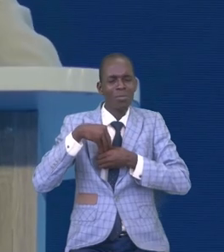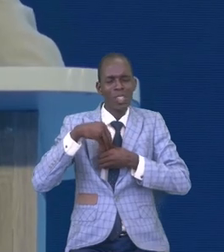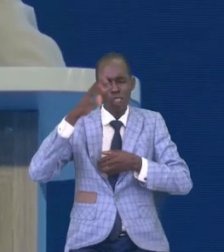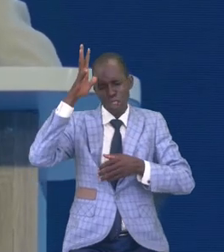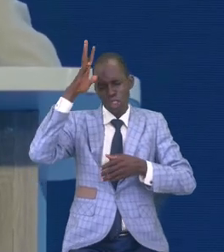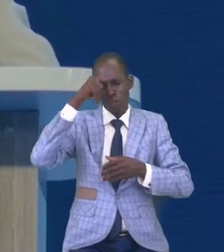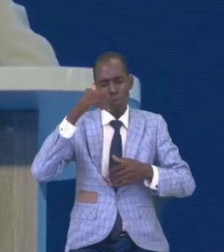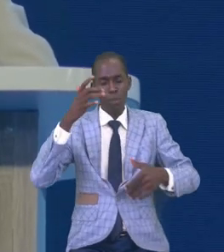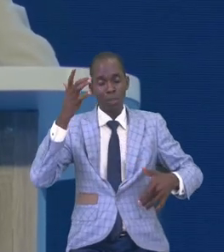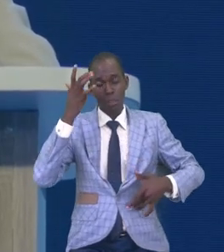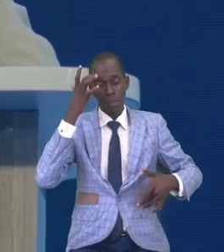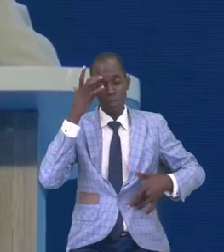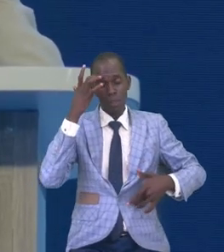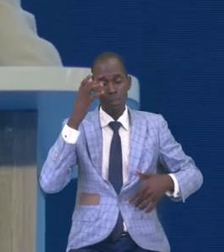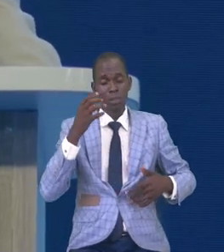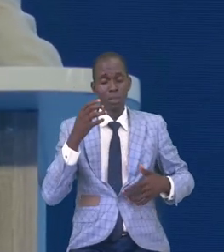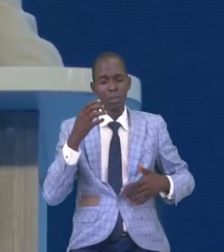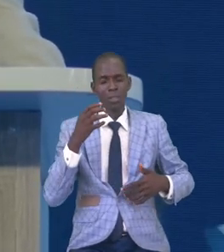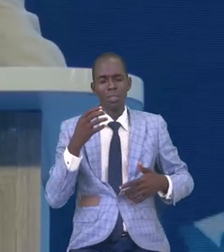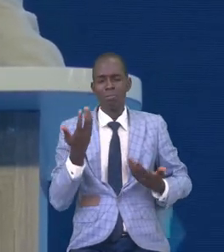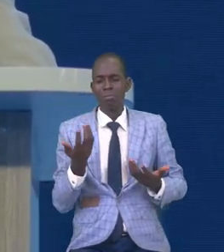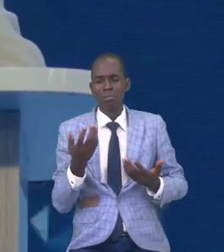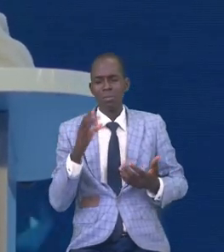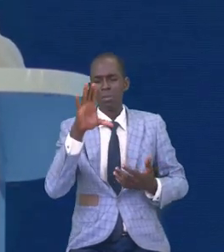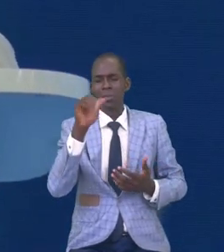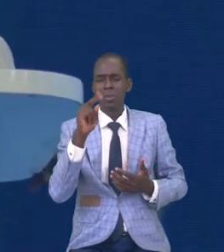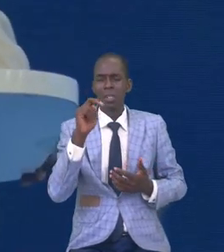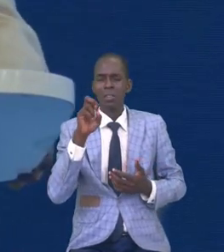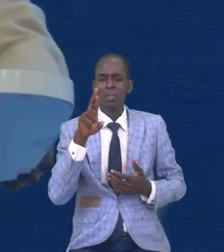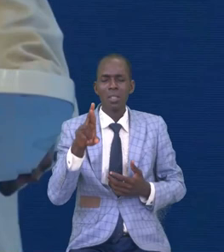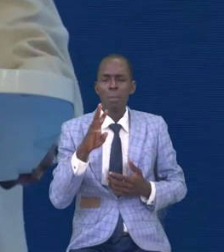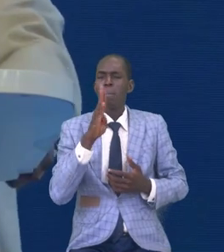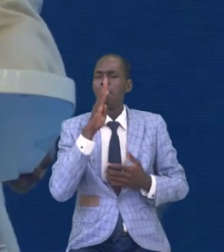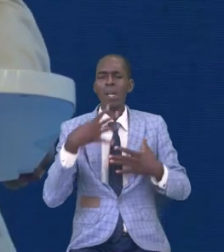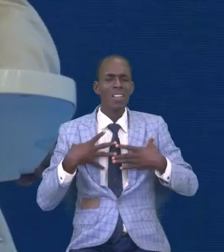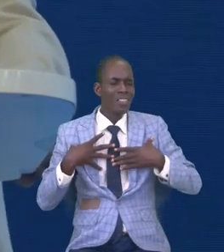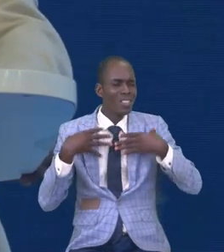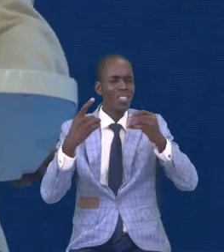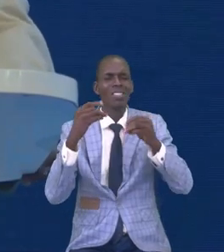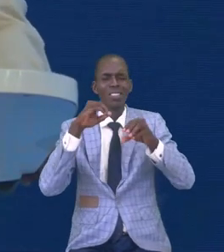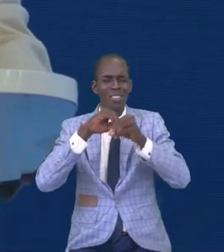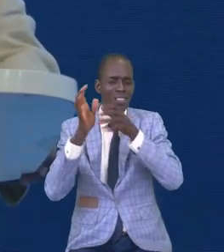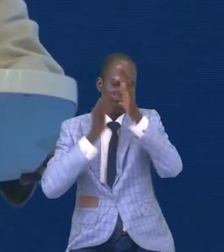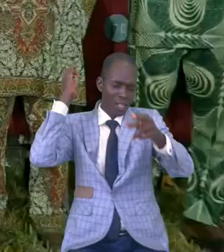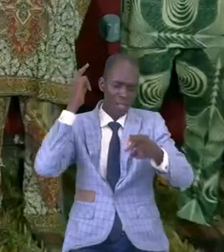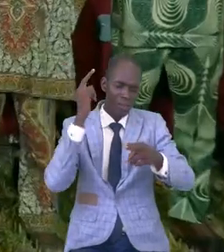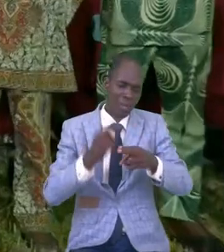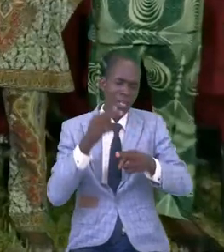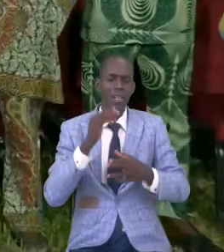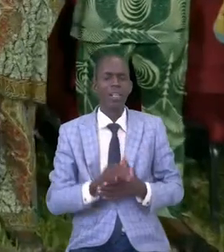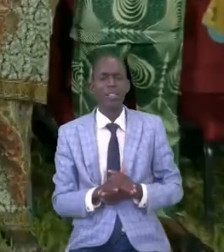incurable disease, cancer, be healed in Jesus'